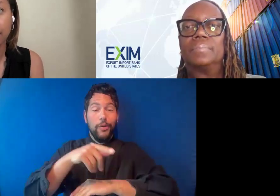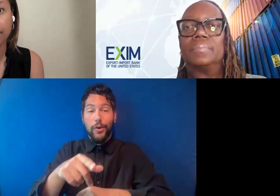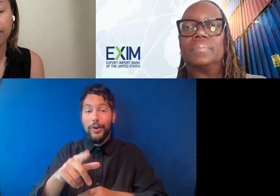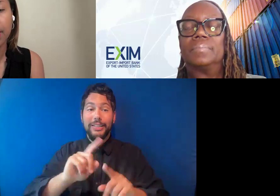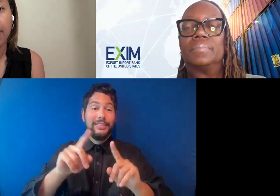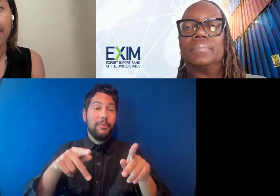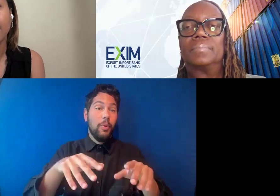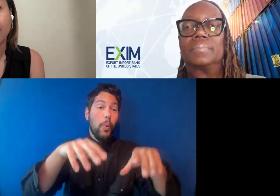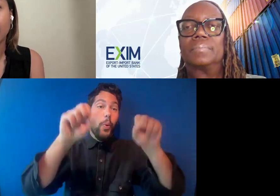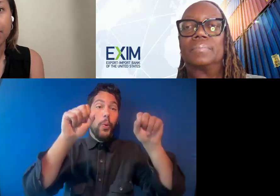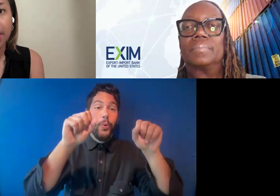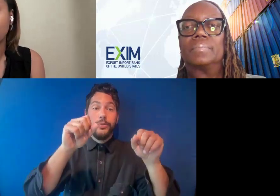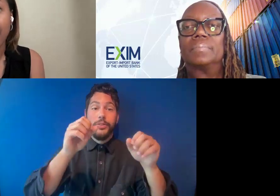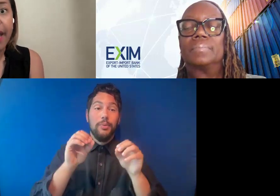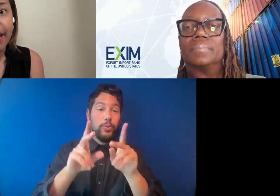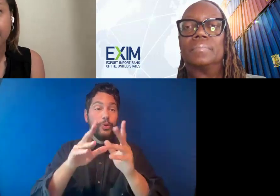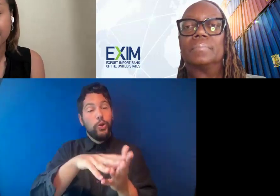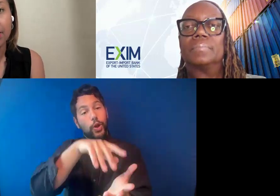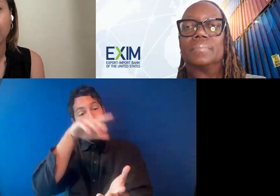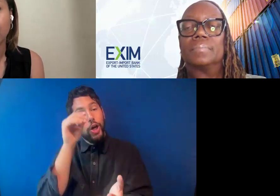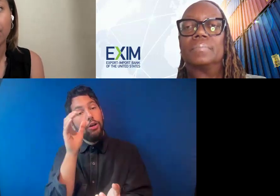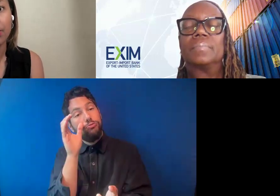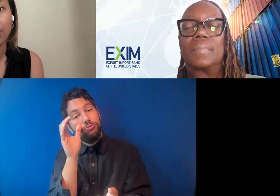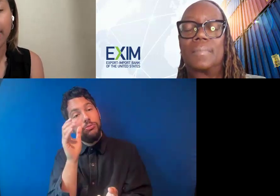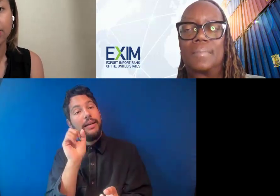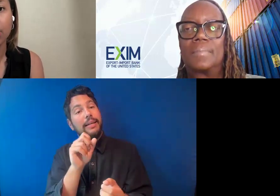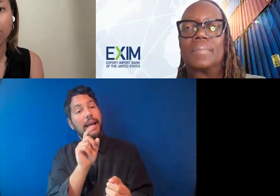opportunities for you to learn, and then you're able to kind of ask